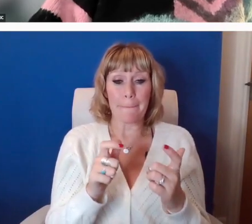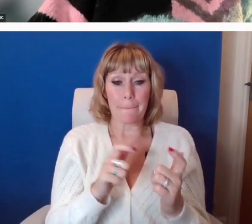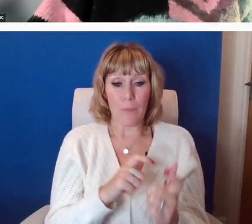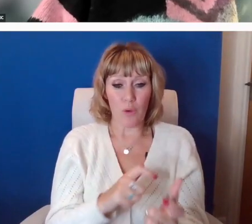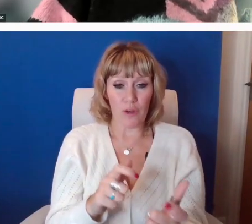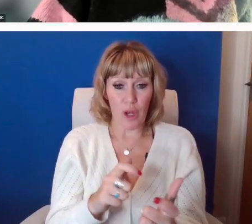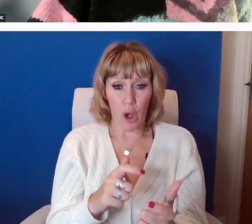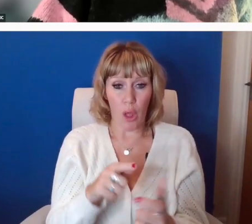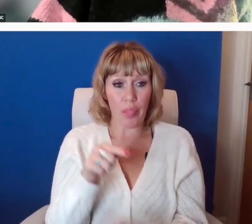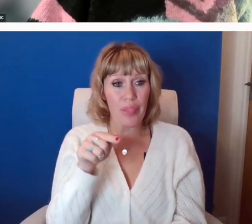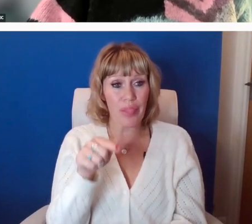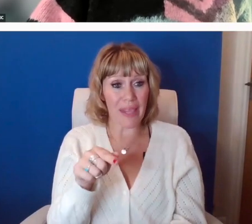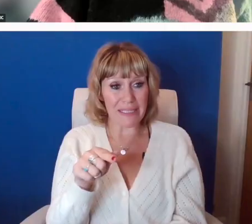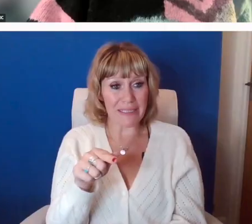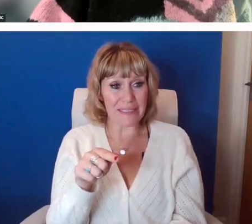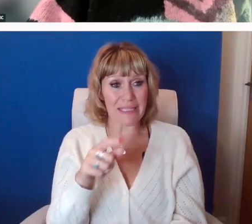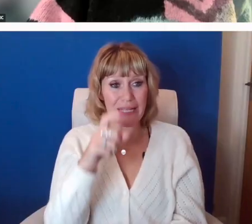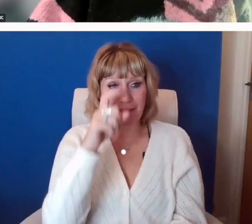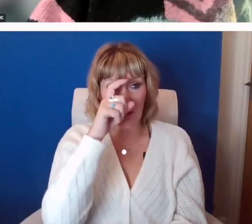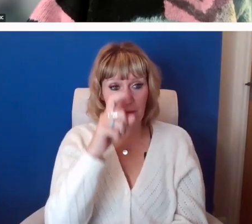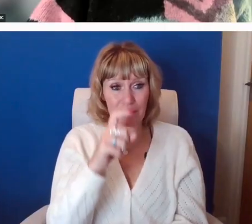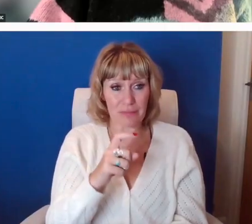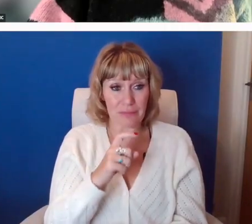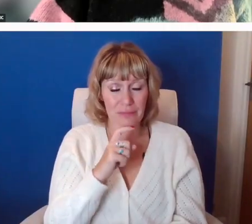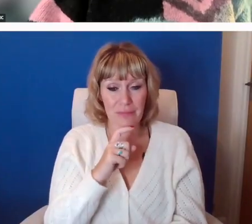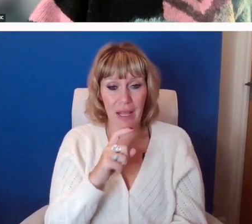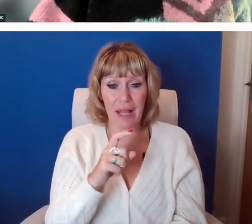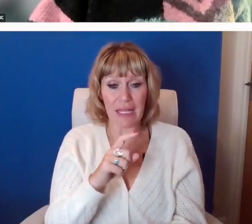another collage, and it's from Joe